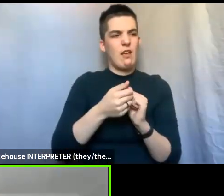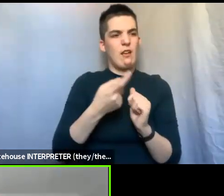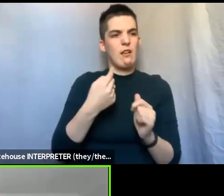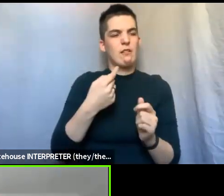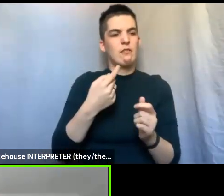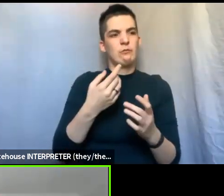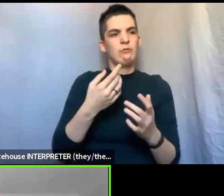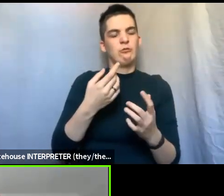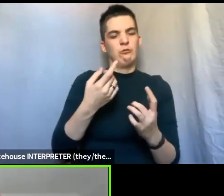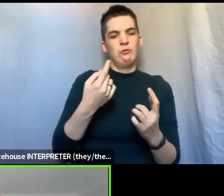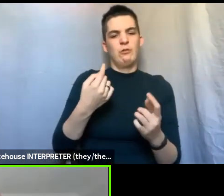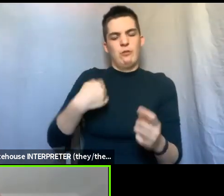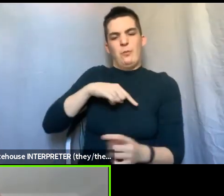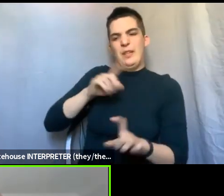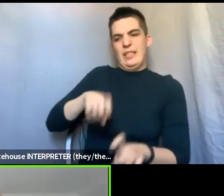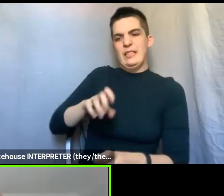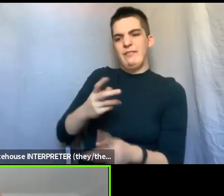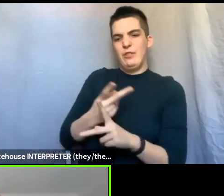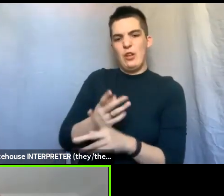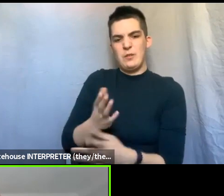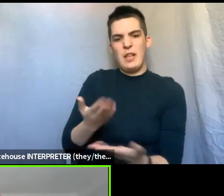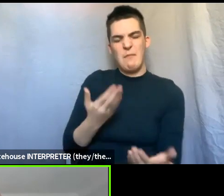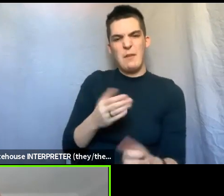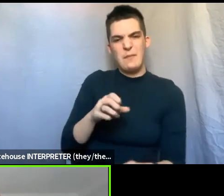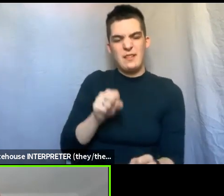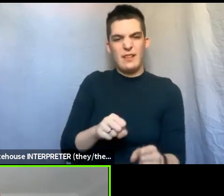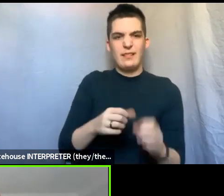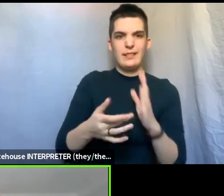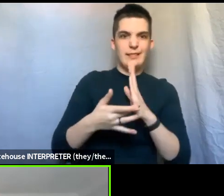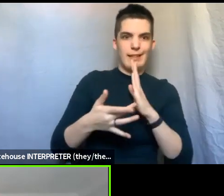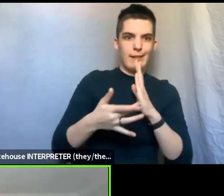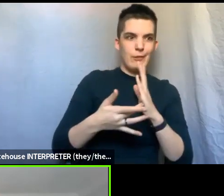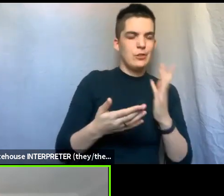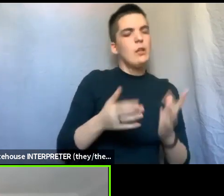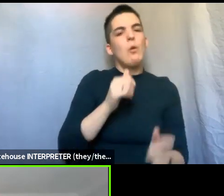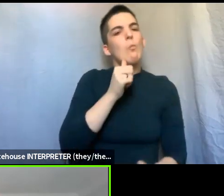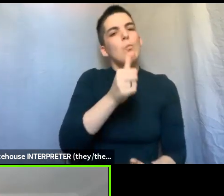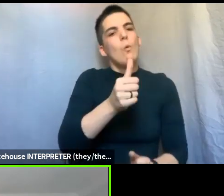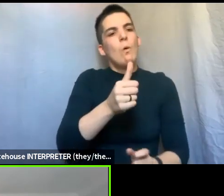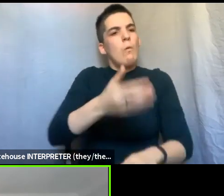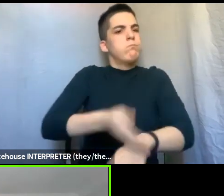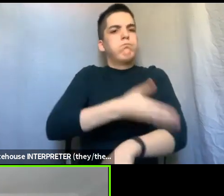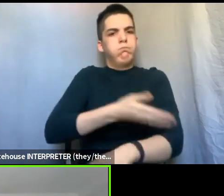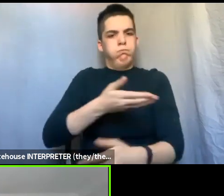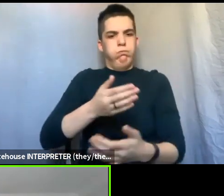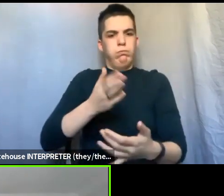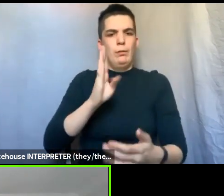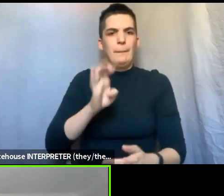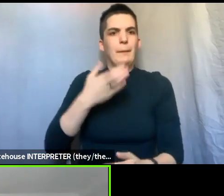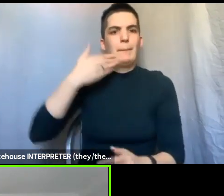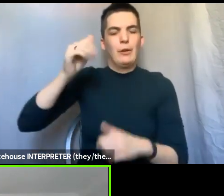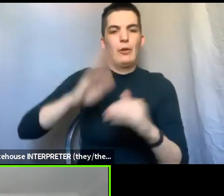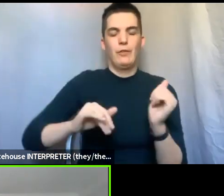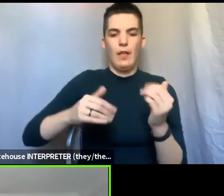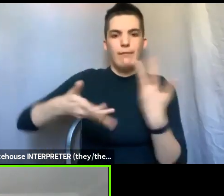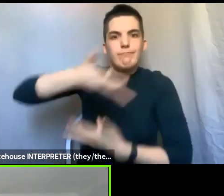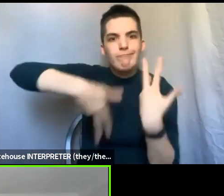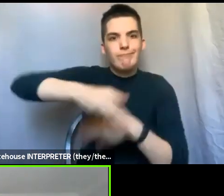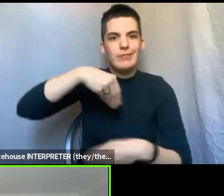this technology is never going to be better than being in the room together. Mm-hmm. So as much as we add this to